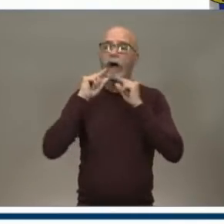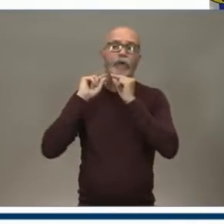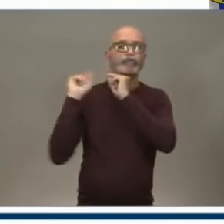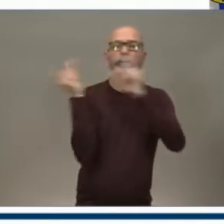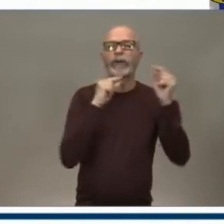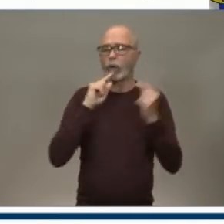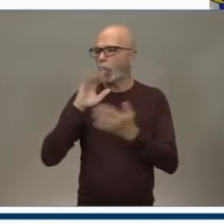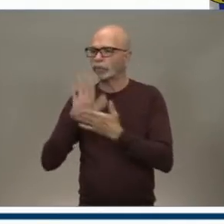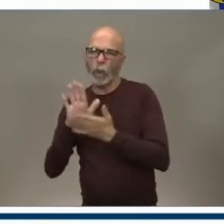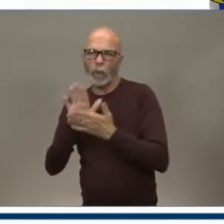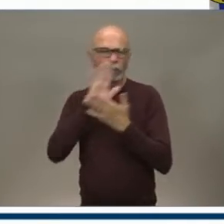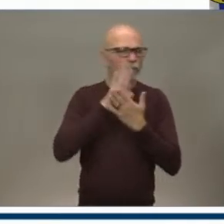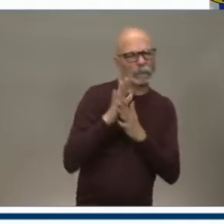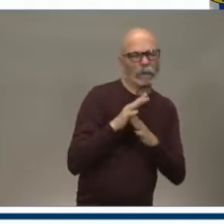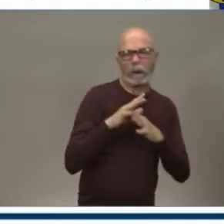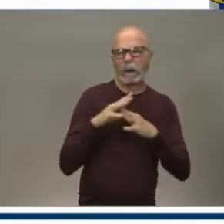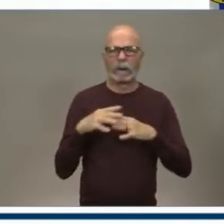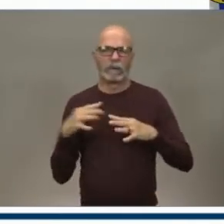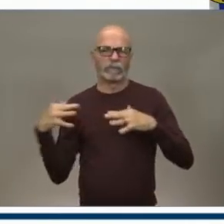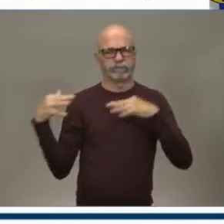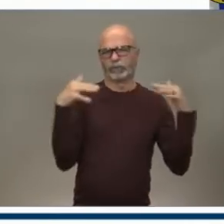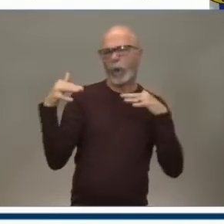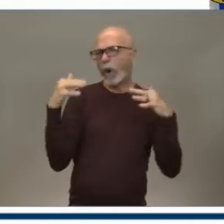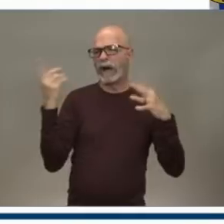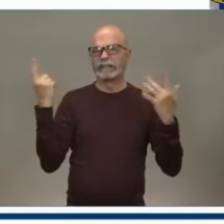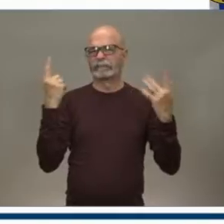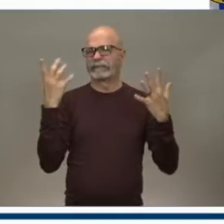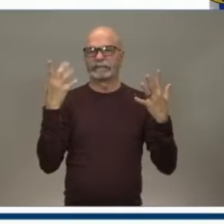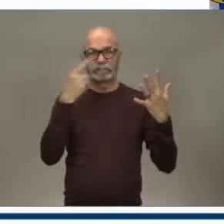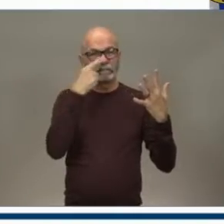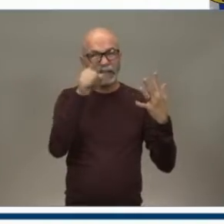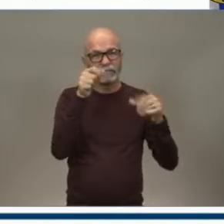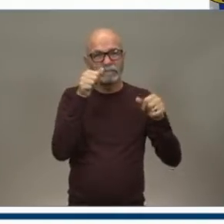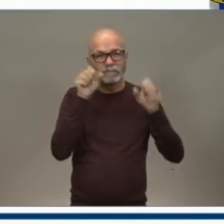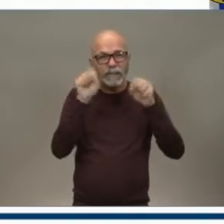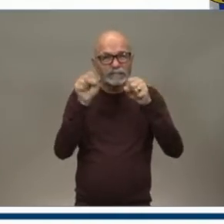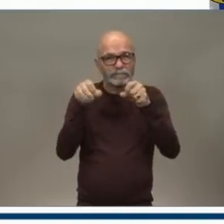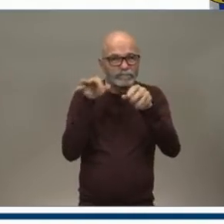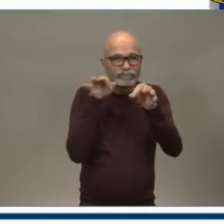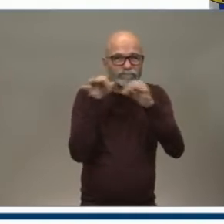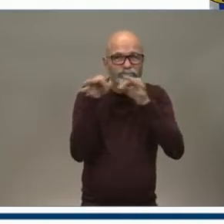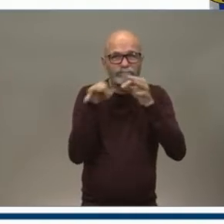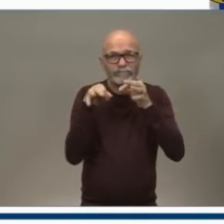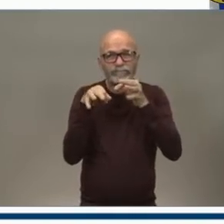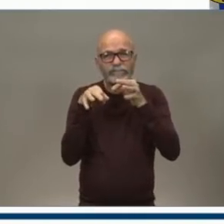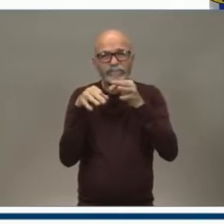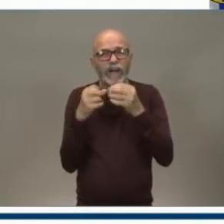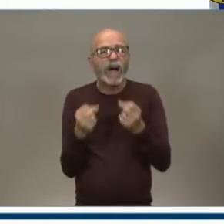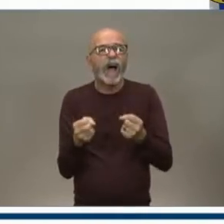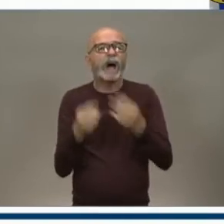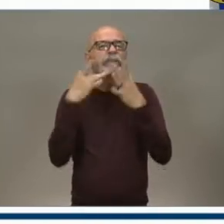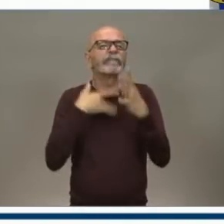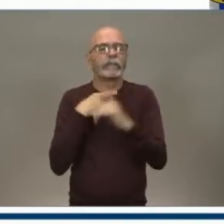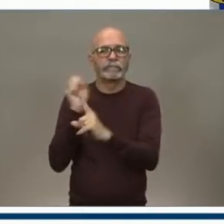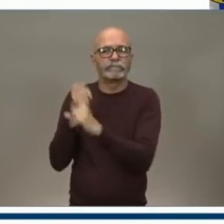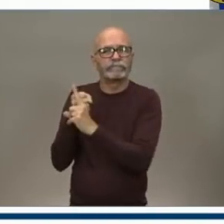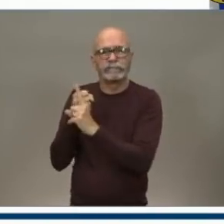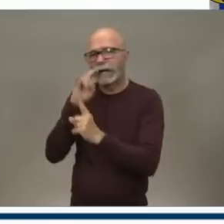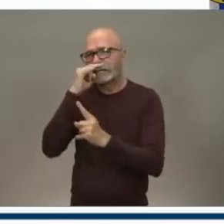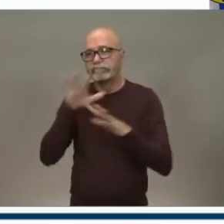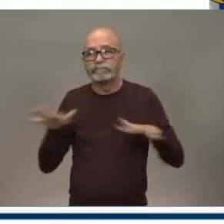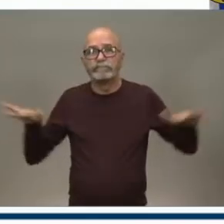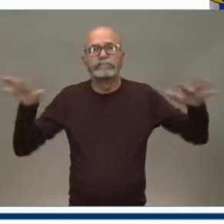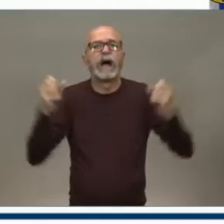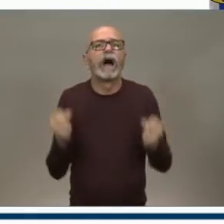me about the situation here? How many suspected cases do you think there are in schools, and should parents